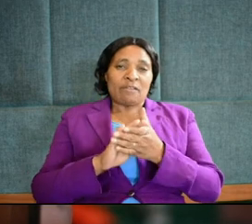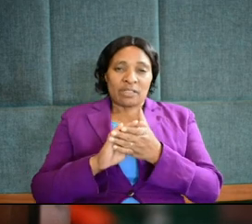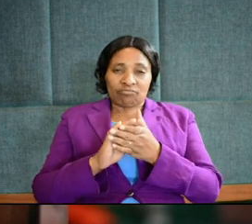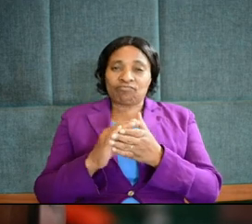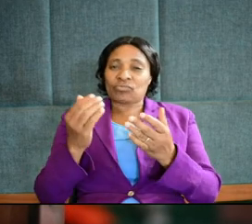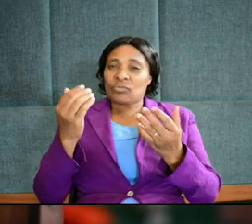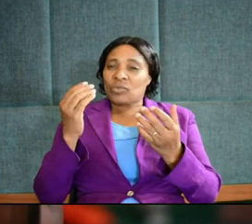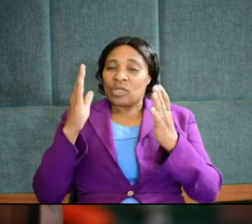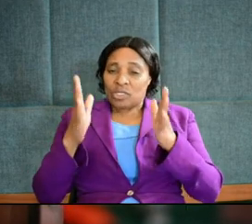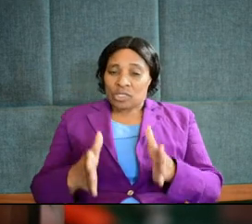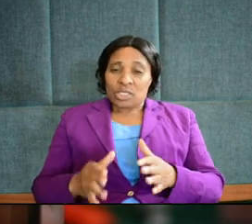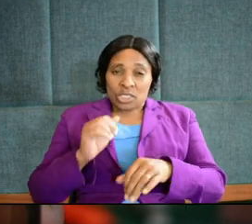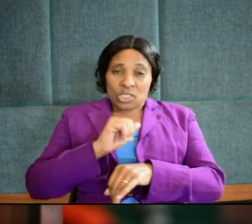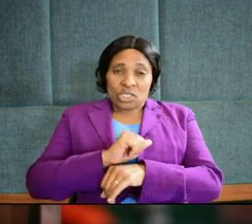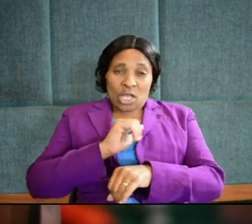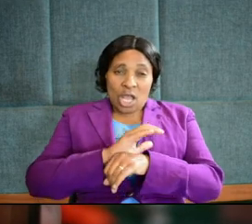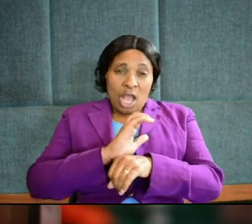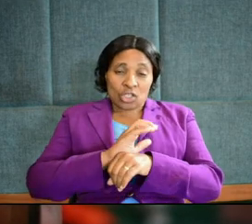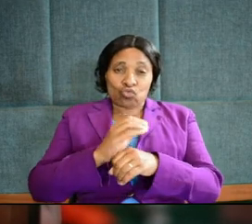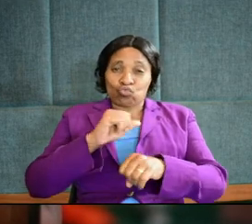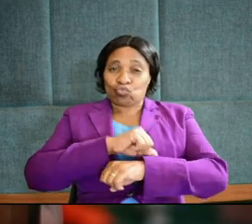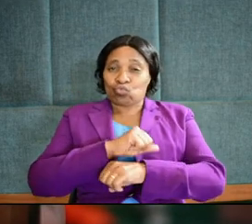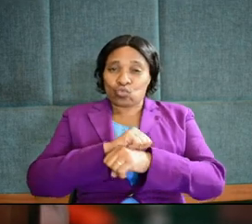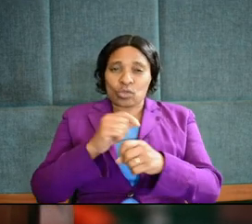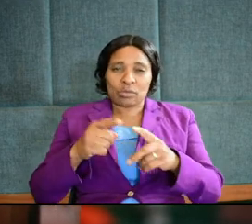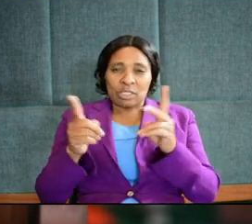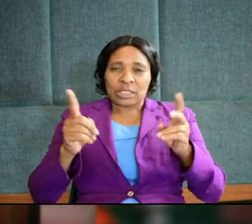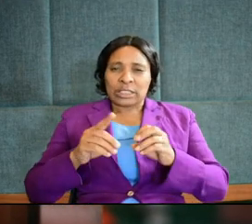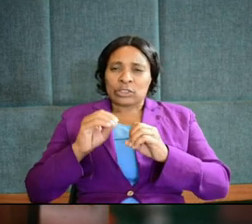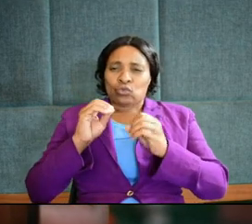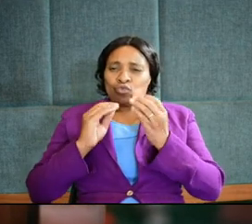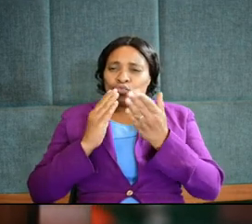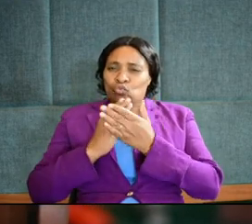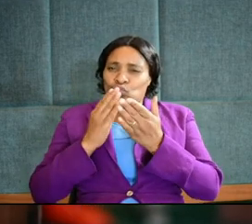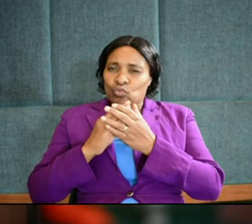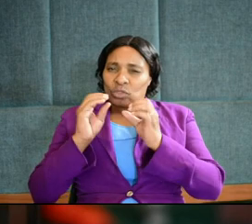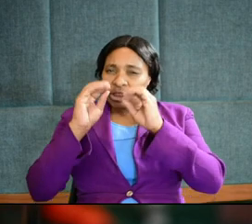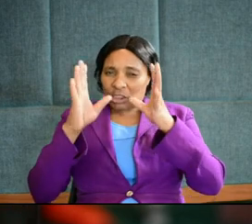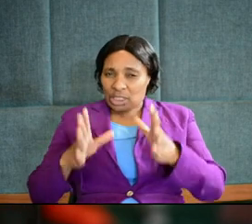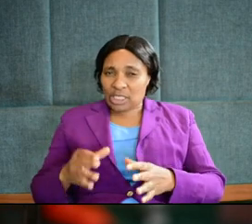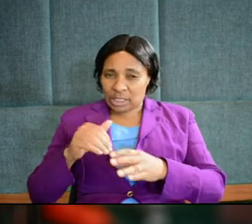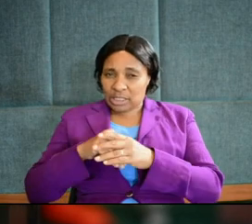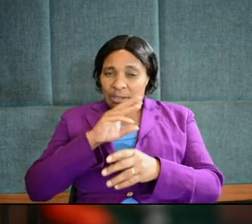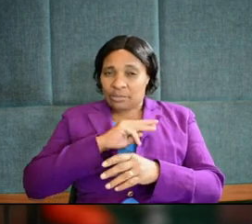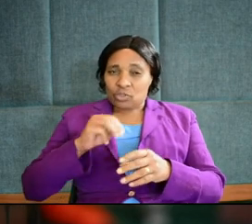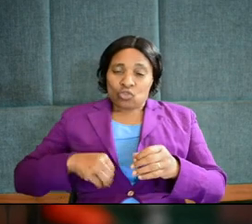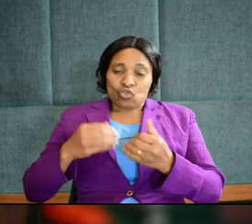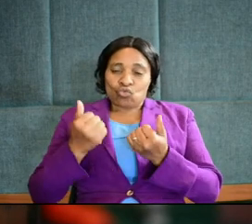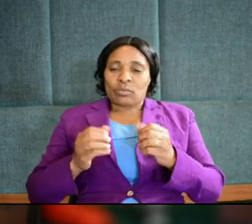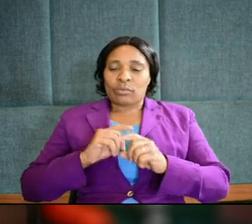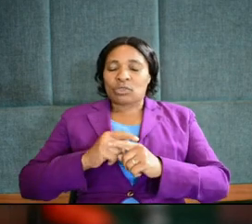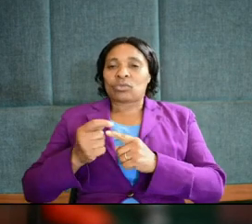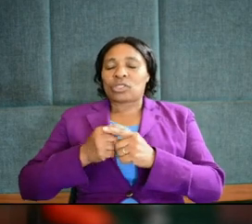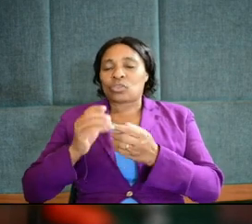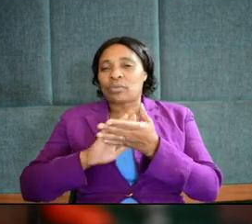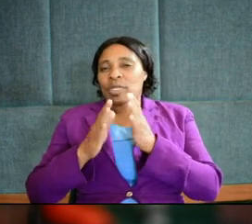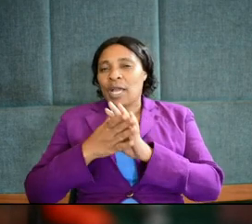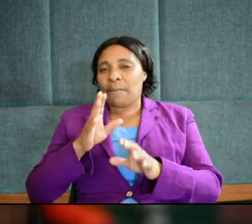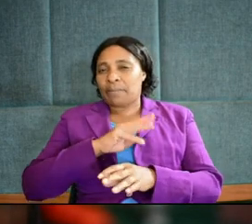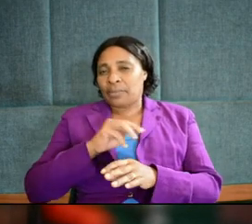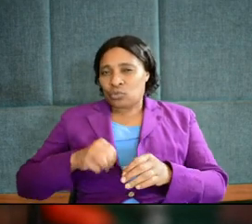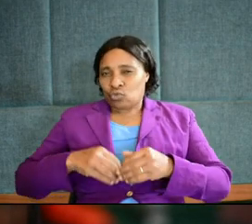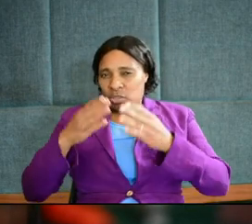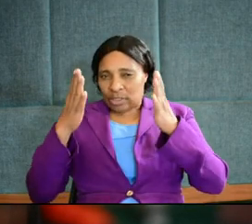be established, and these schools there should be teachers with a true missionary spirit for their children to be trained to become missionaries. It